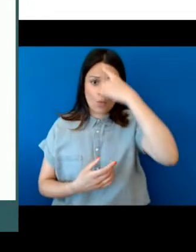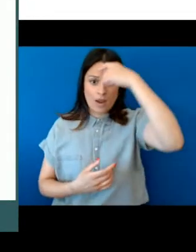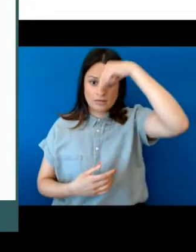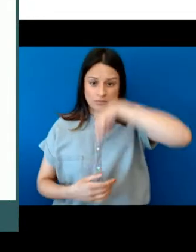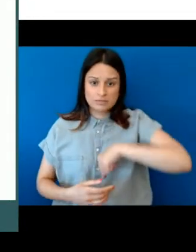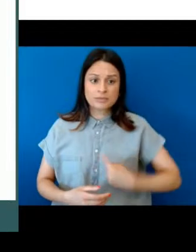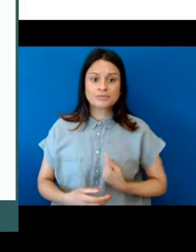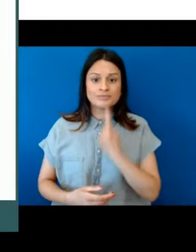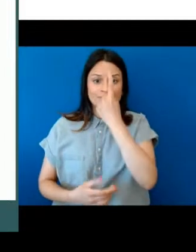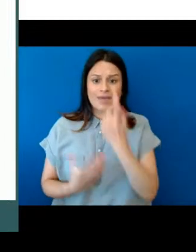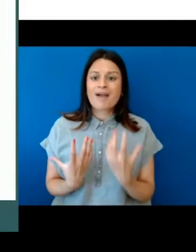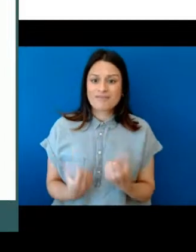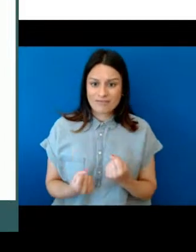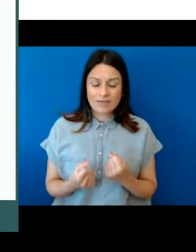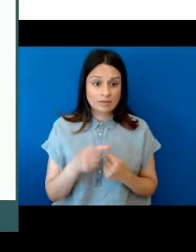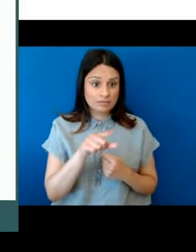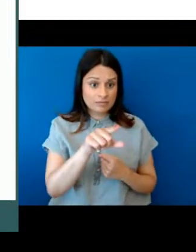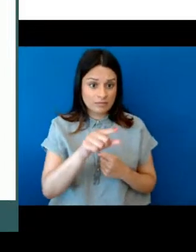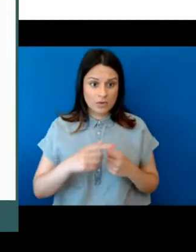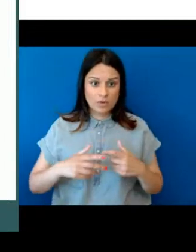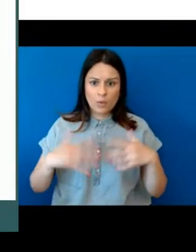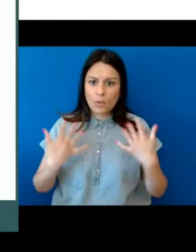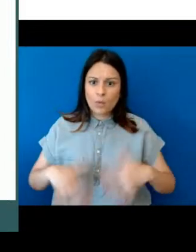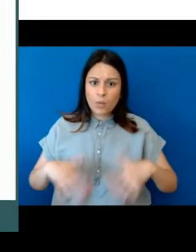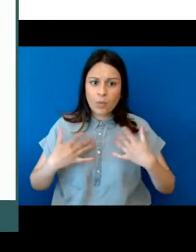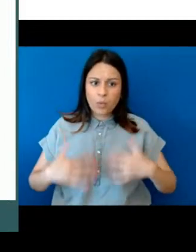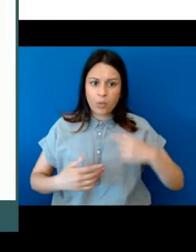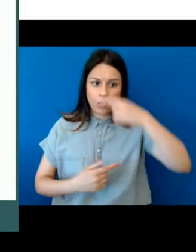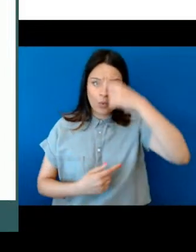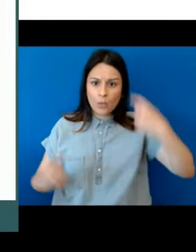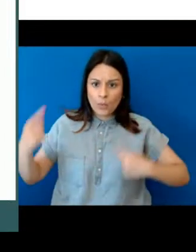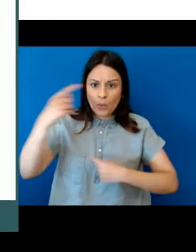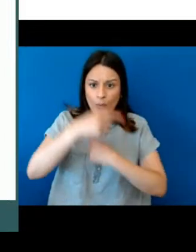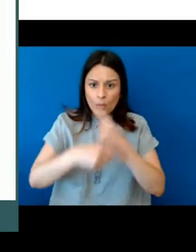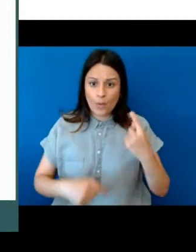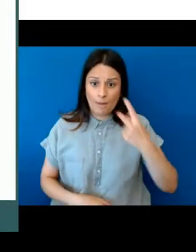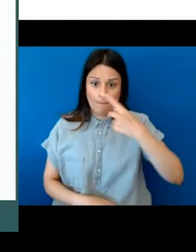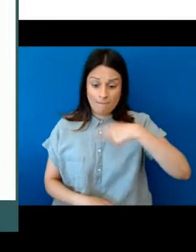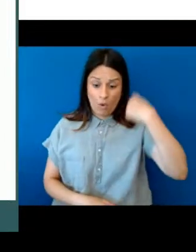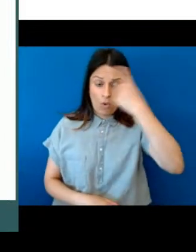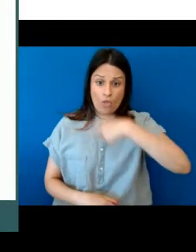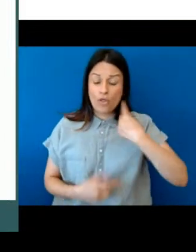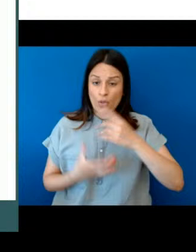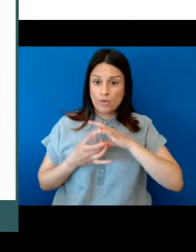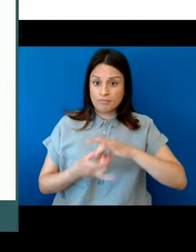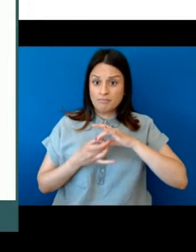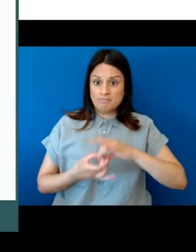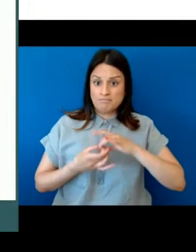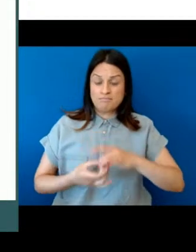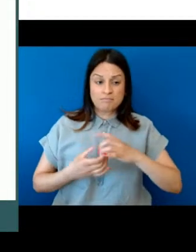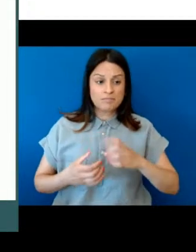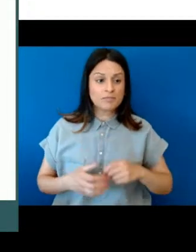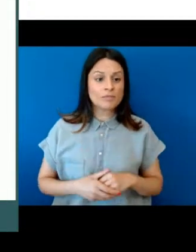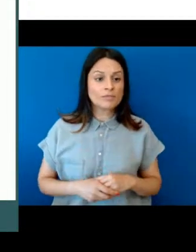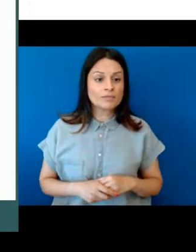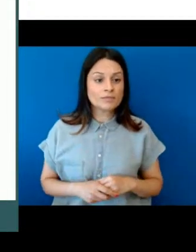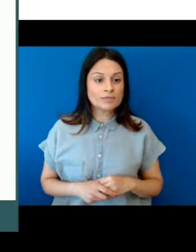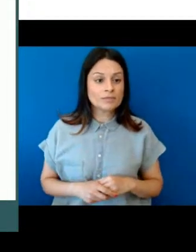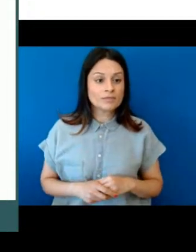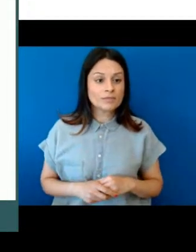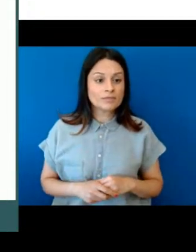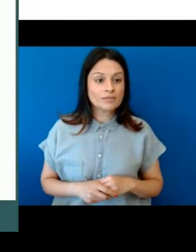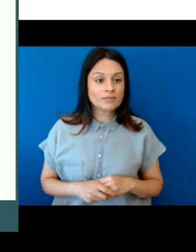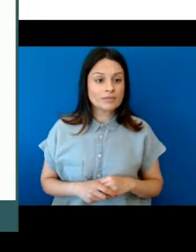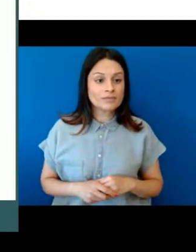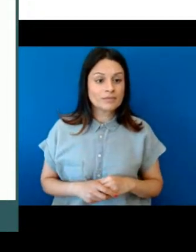there are massive interactions between the 2. If your nose is working properly, it is